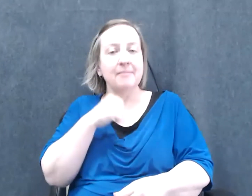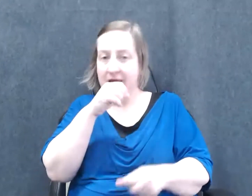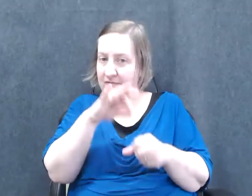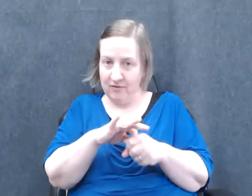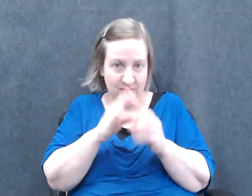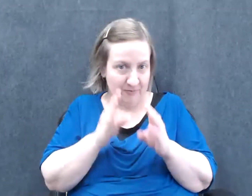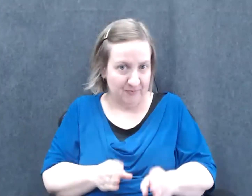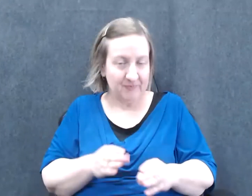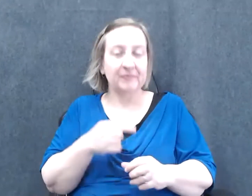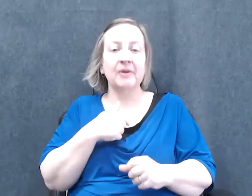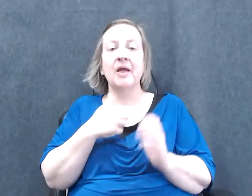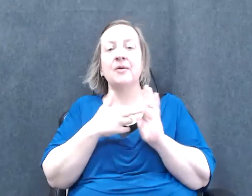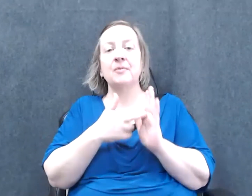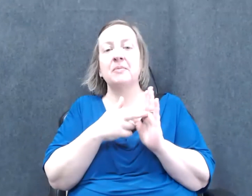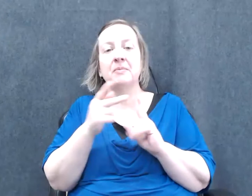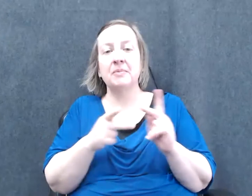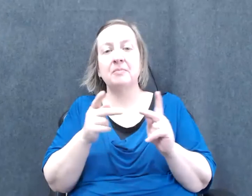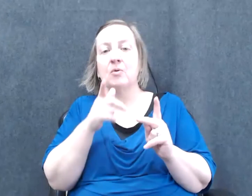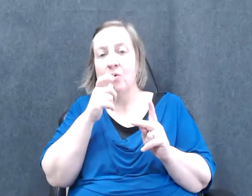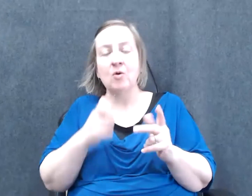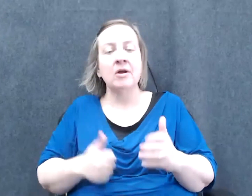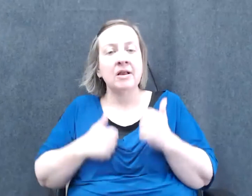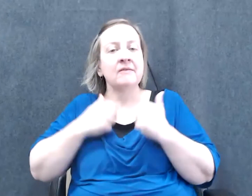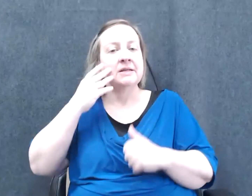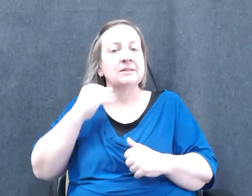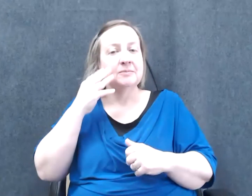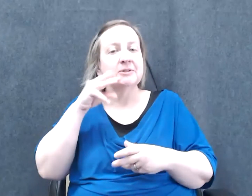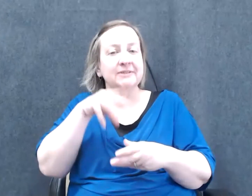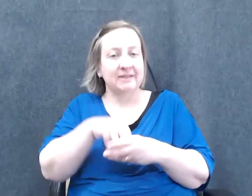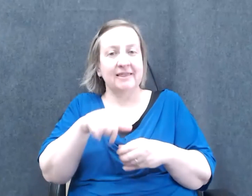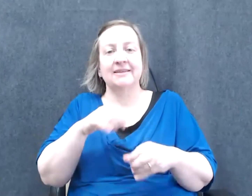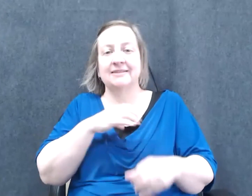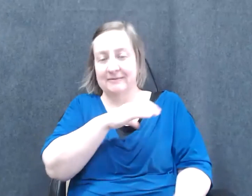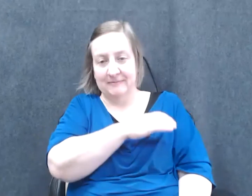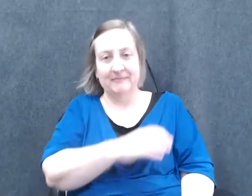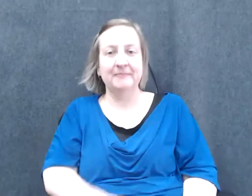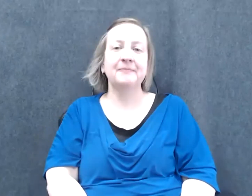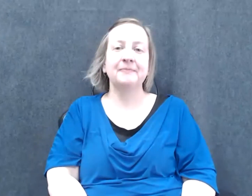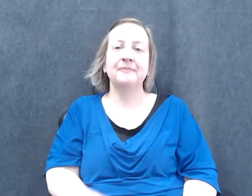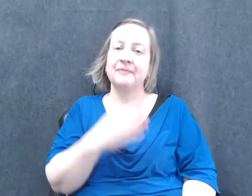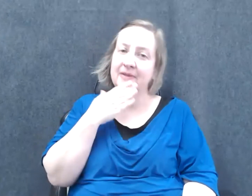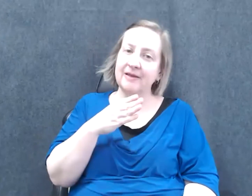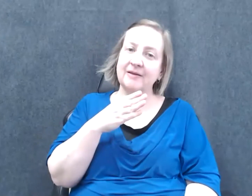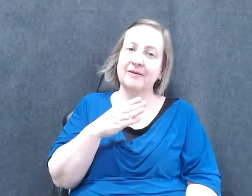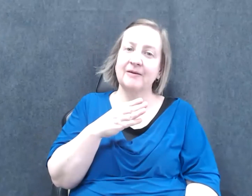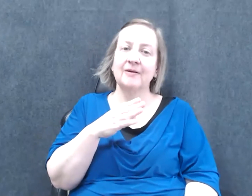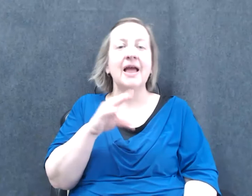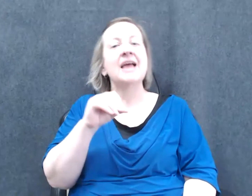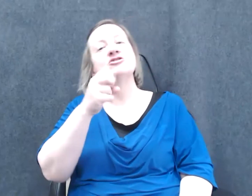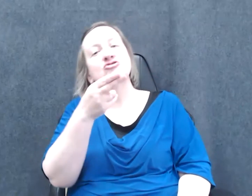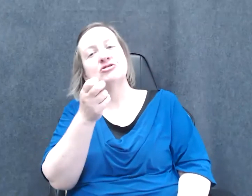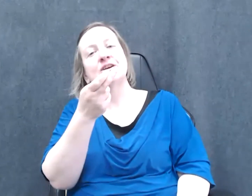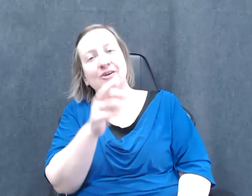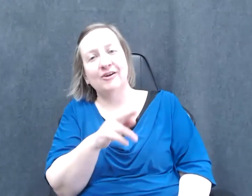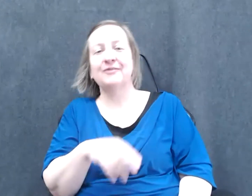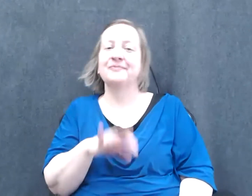member. I represent people with lived experience on this committee. Thank you, Bipasha. And she, her pronouns. Sorry.